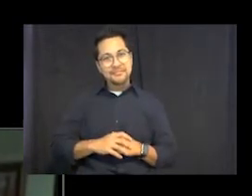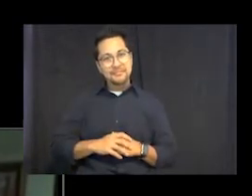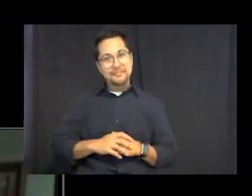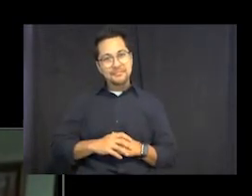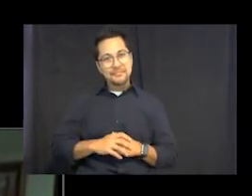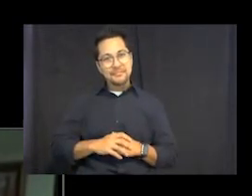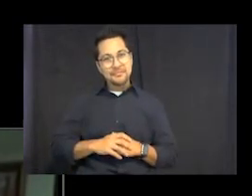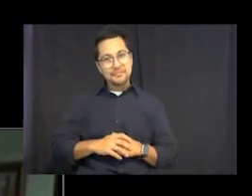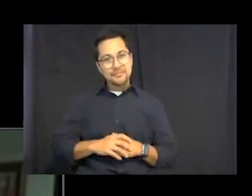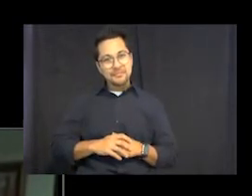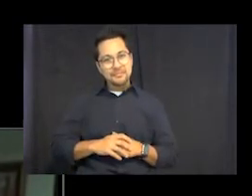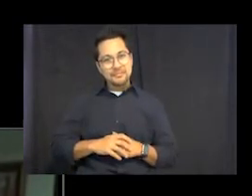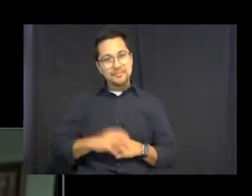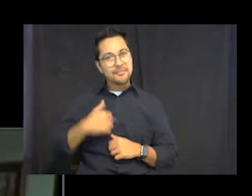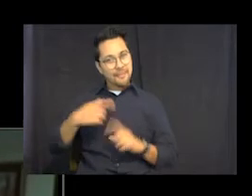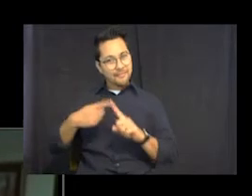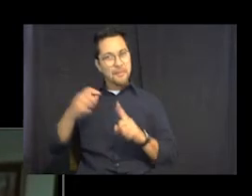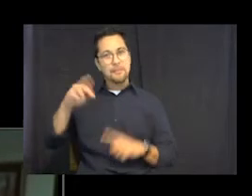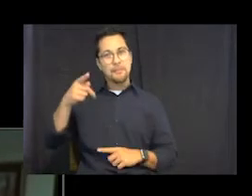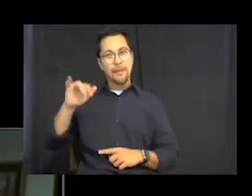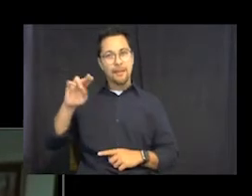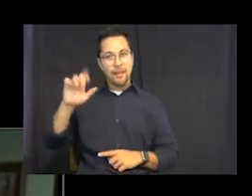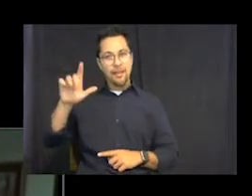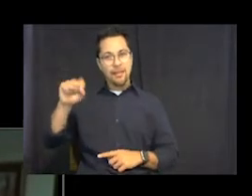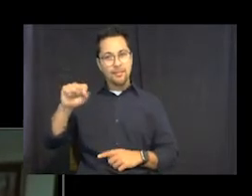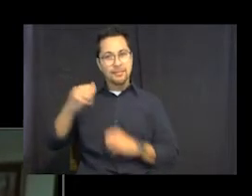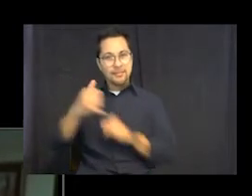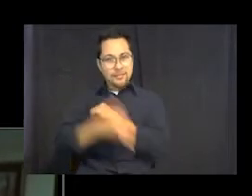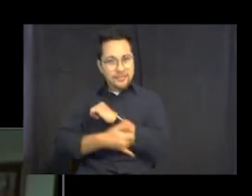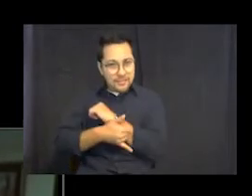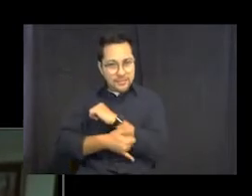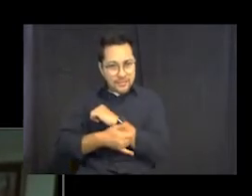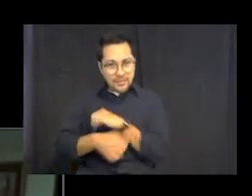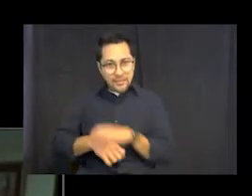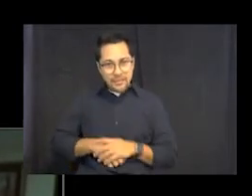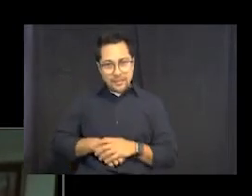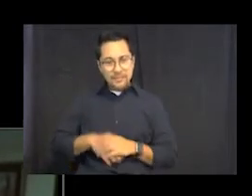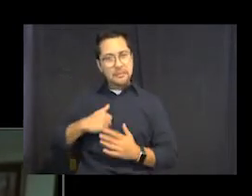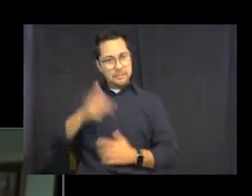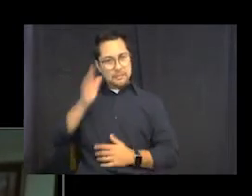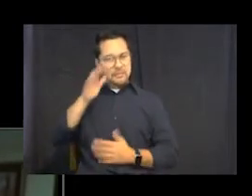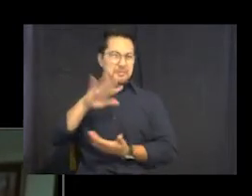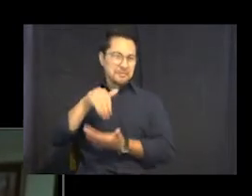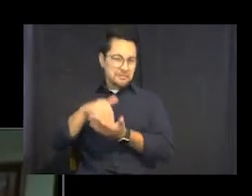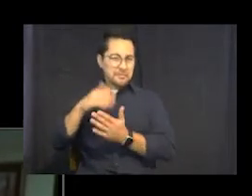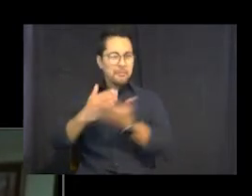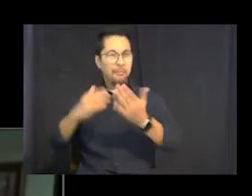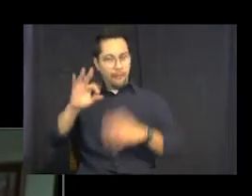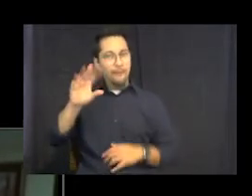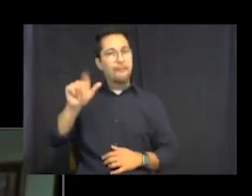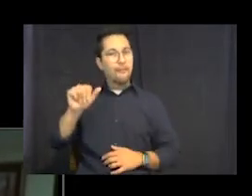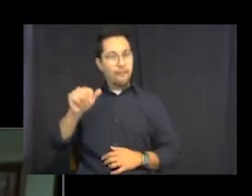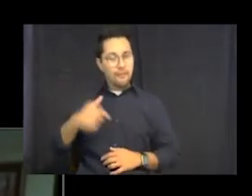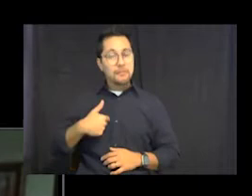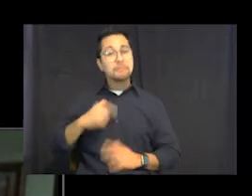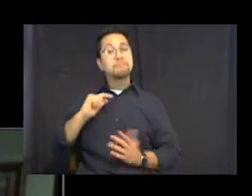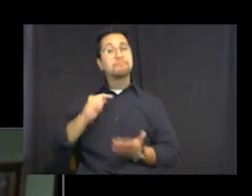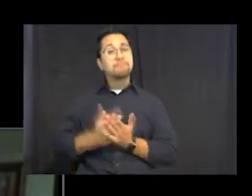I'm from Harris County, which is central part of Florida.